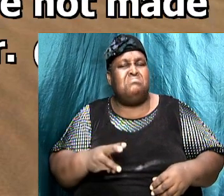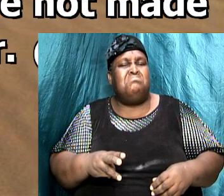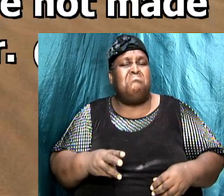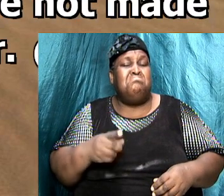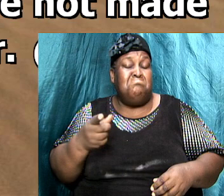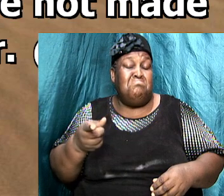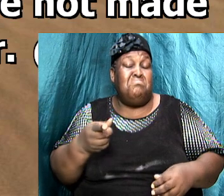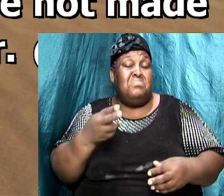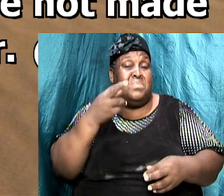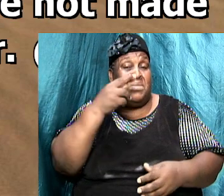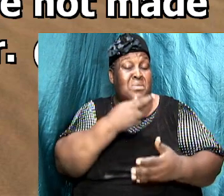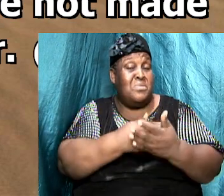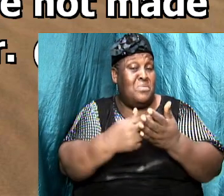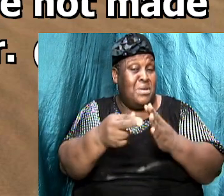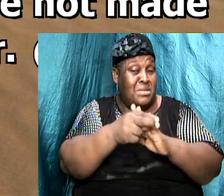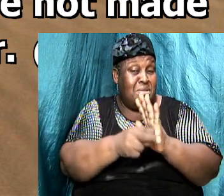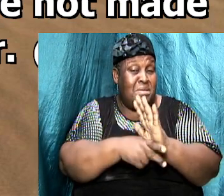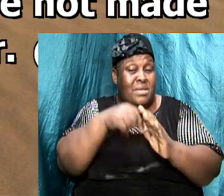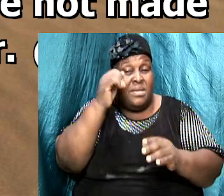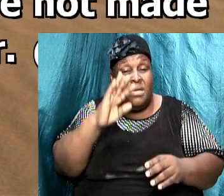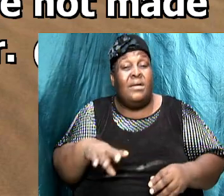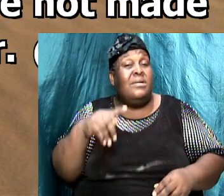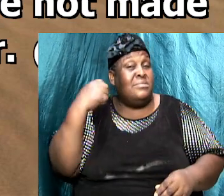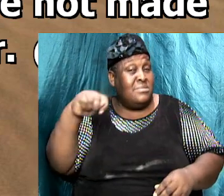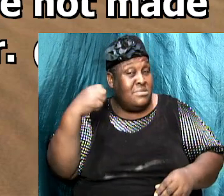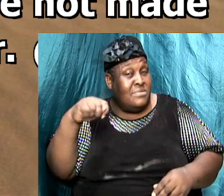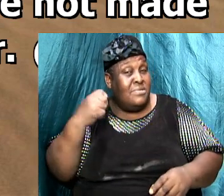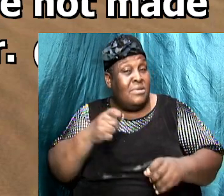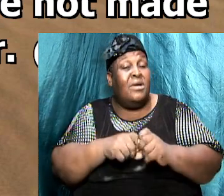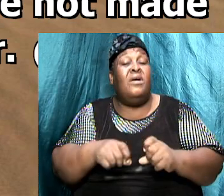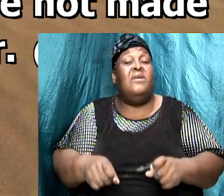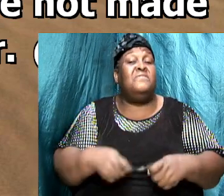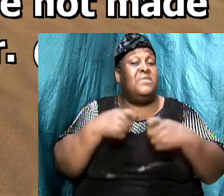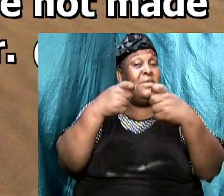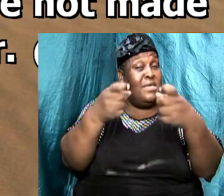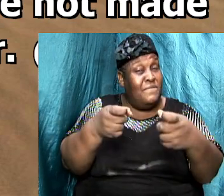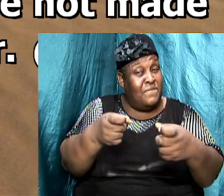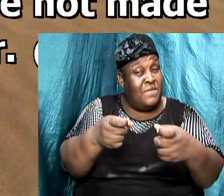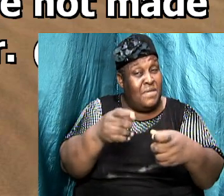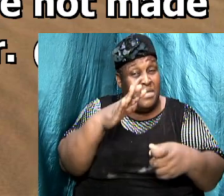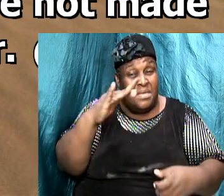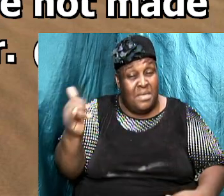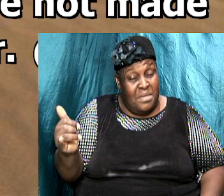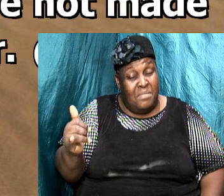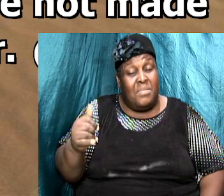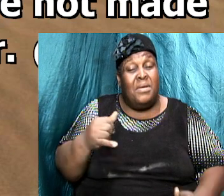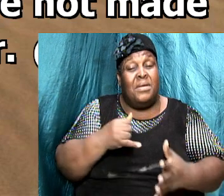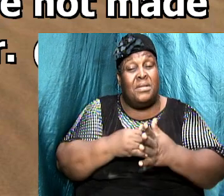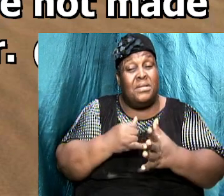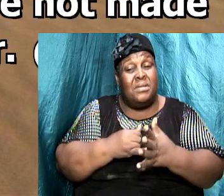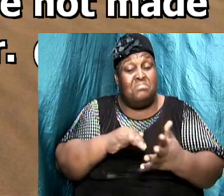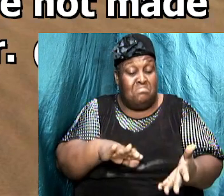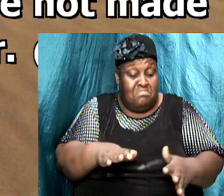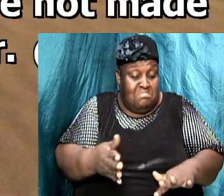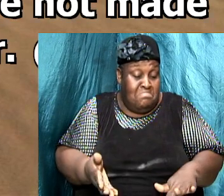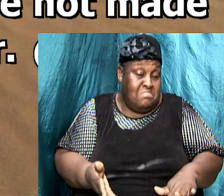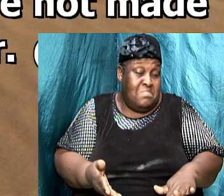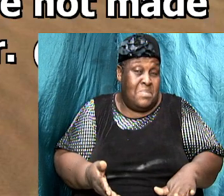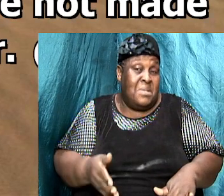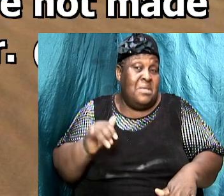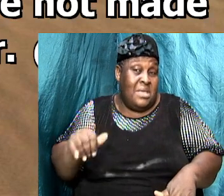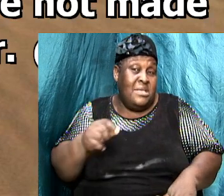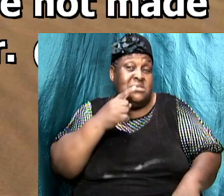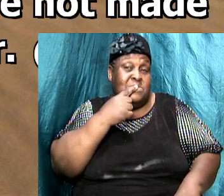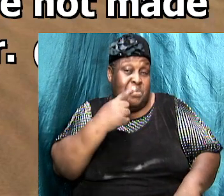righteous, God testifying of his gifts, and by it he, being dead,